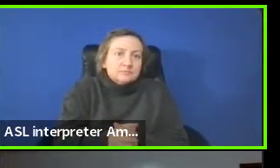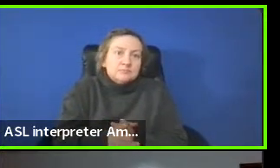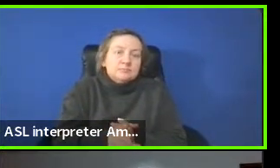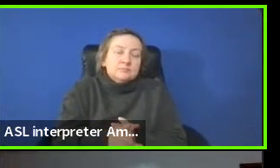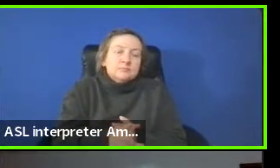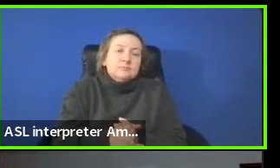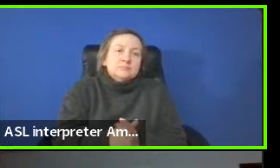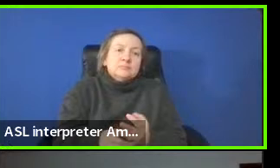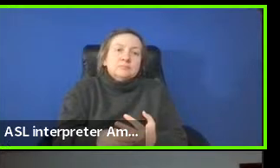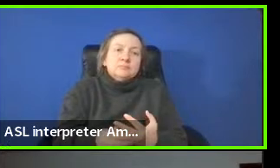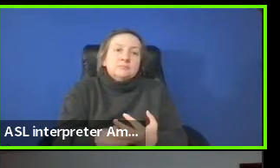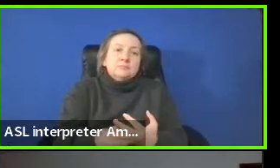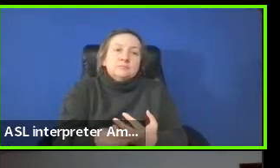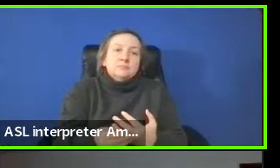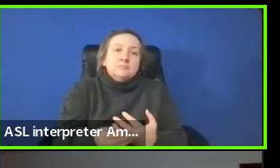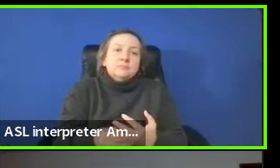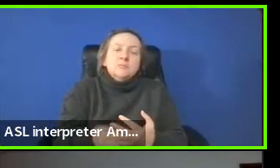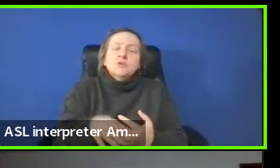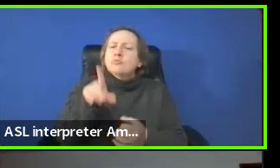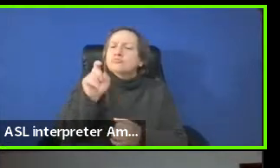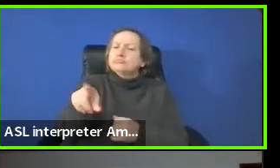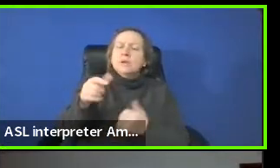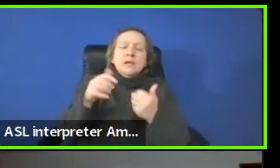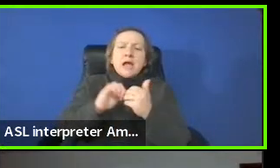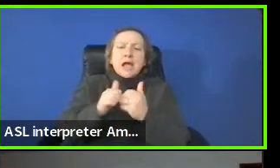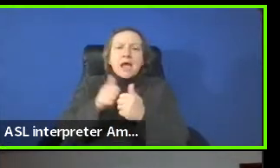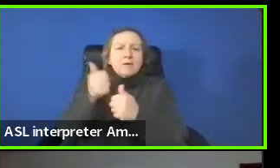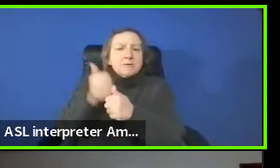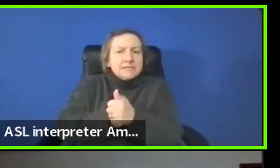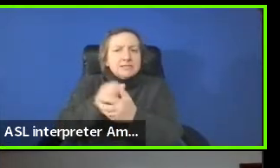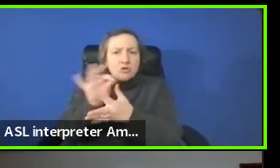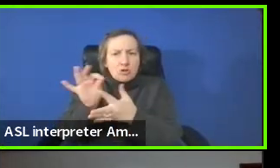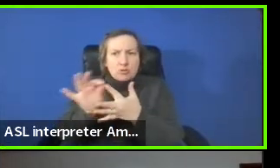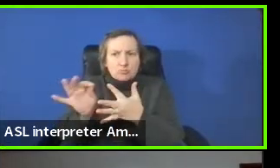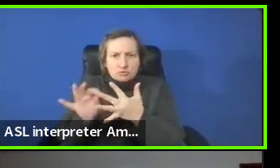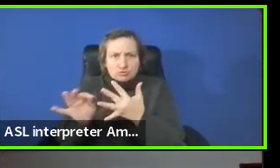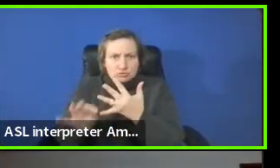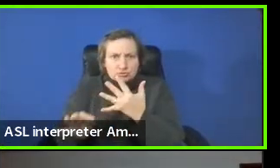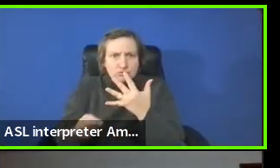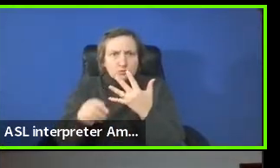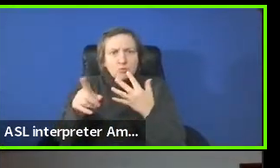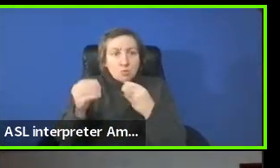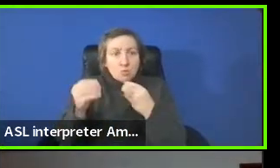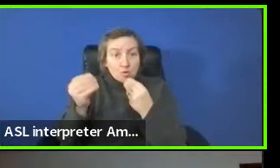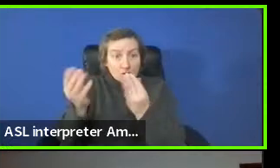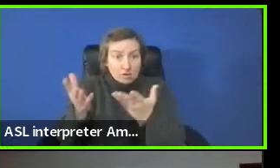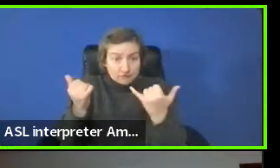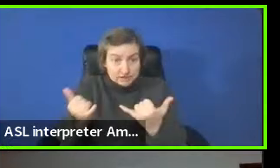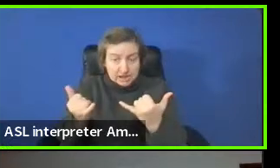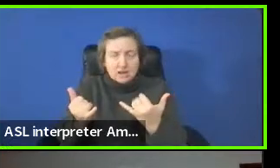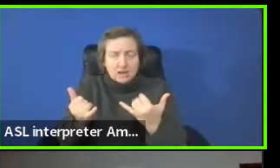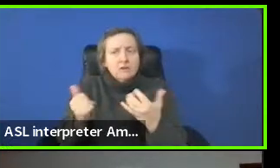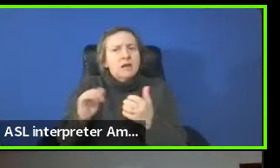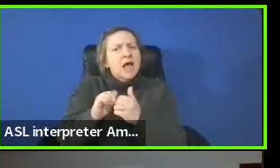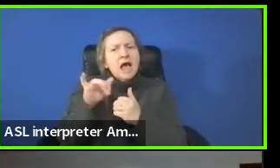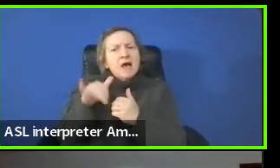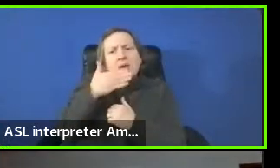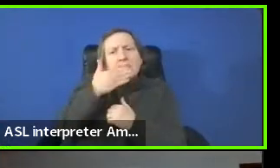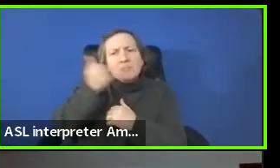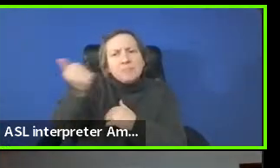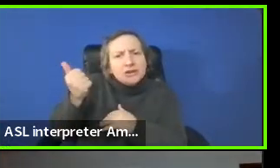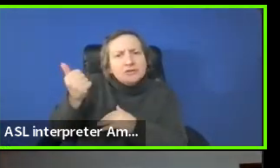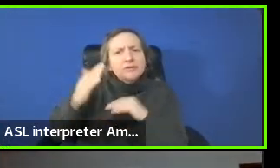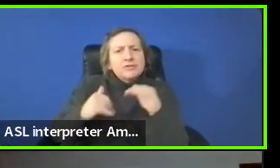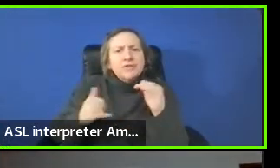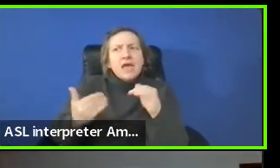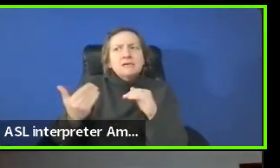So how are each of the options that you're offering now better than the ones that we've